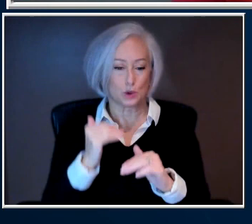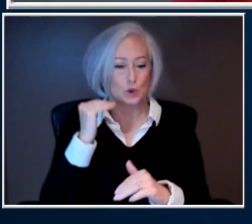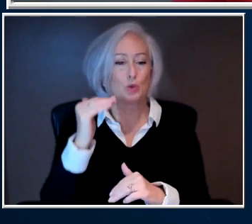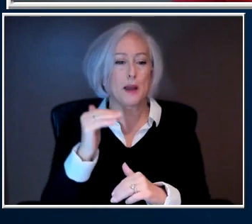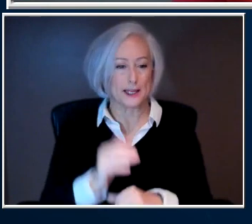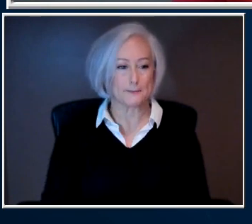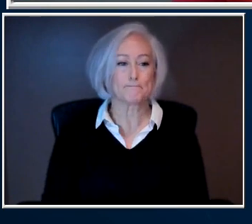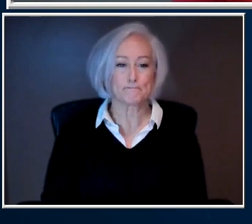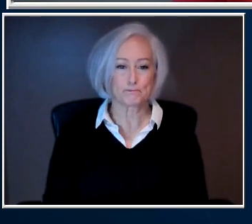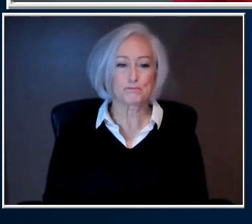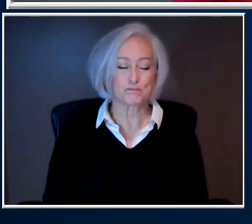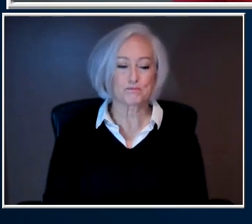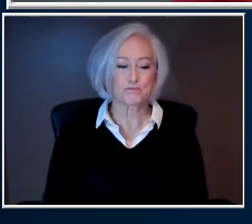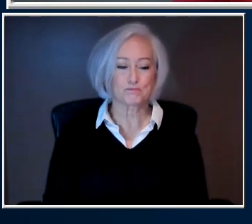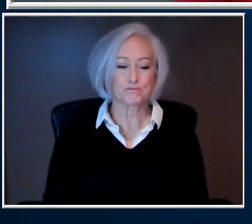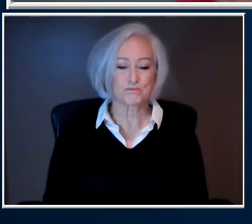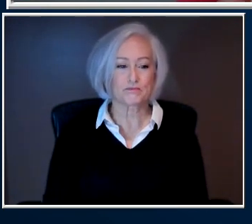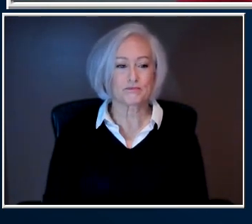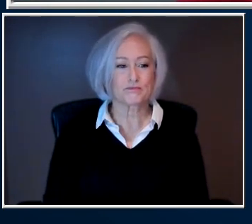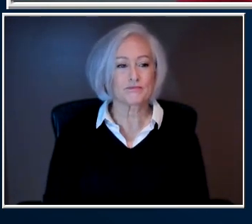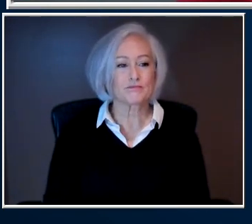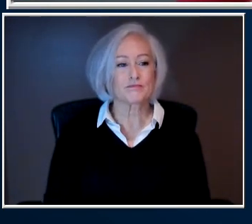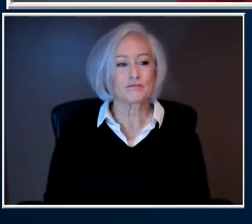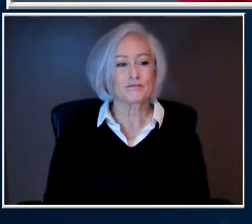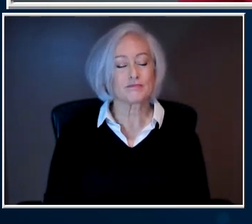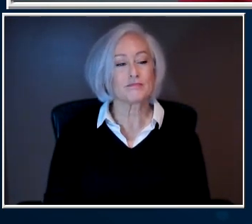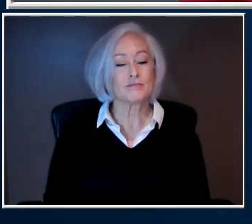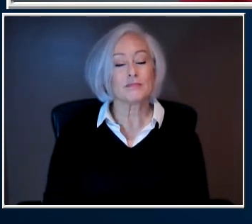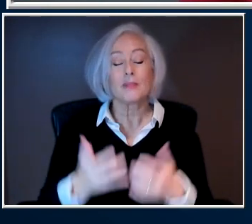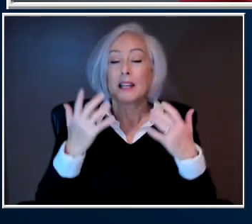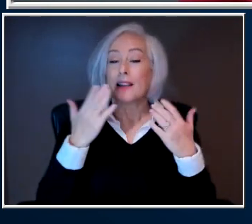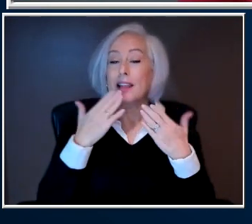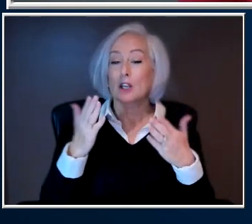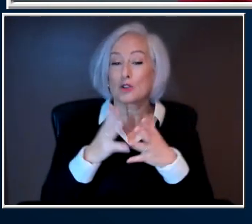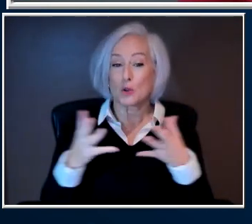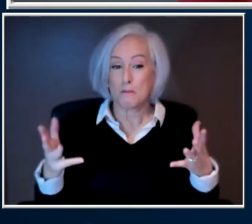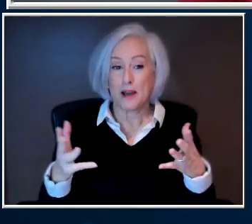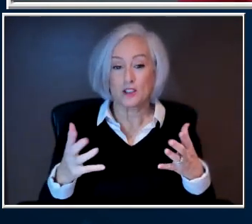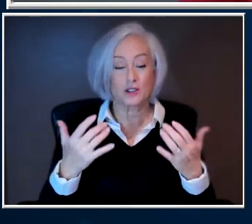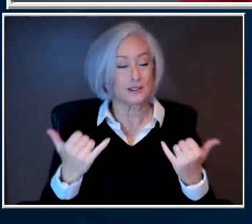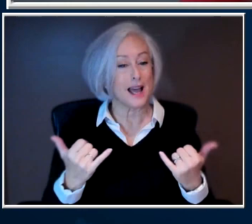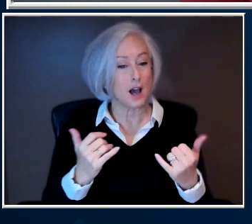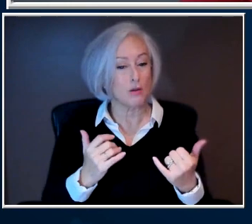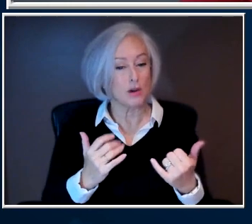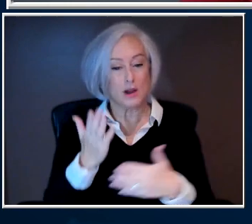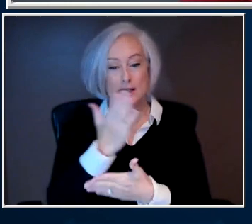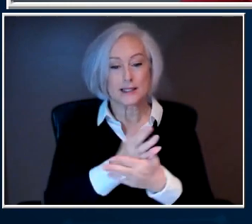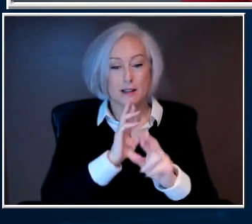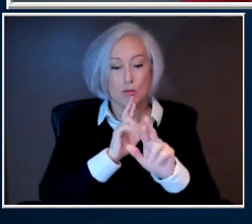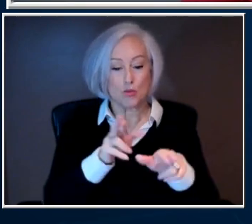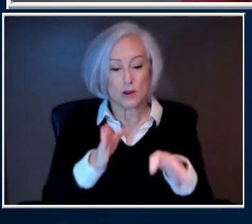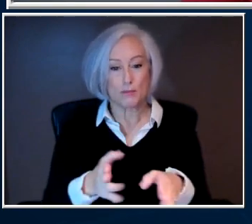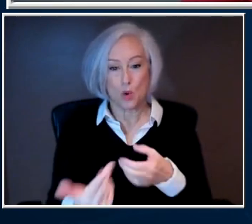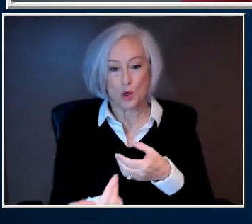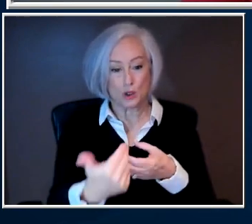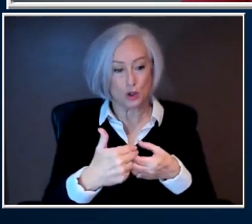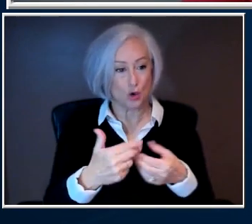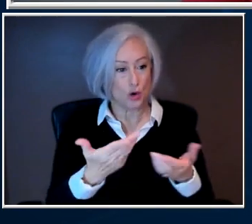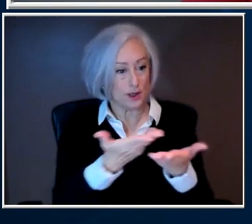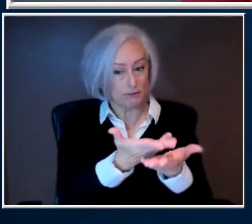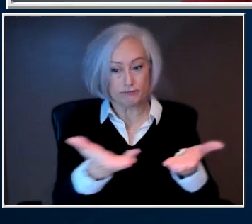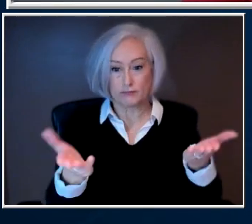Doc Hawk, thank you so much. I want to check and see. I know we had a couple of reporters joining us this morning. I wanted to give them a moment to see if they had any